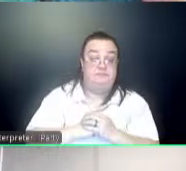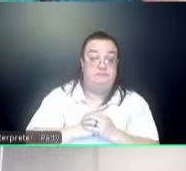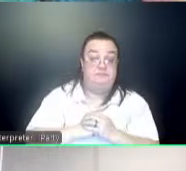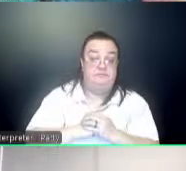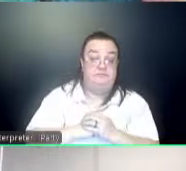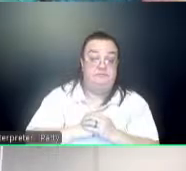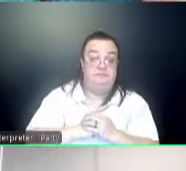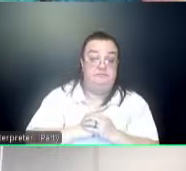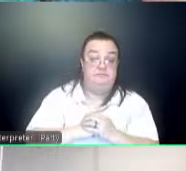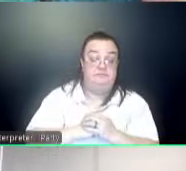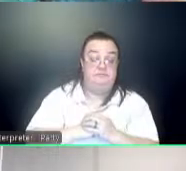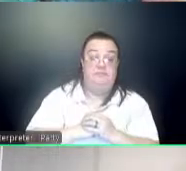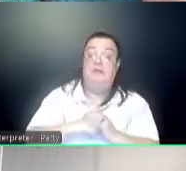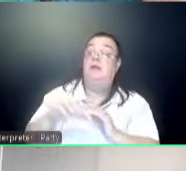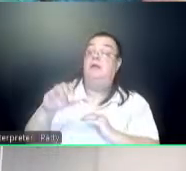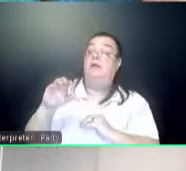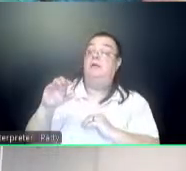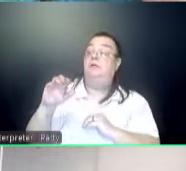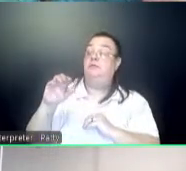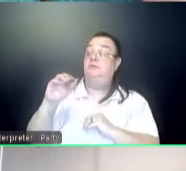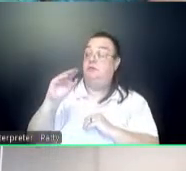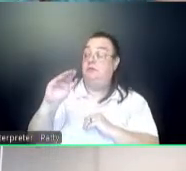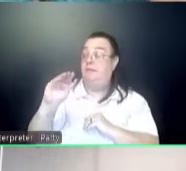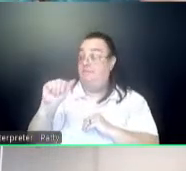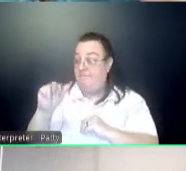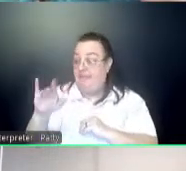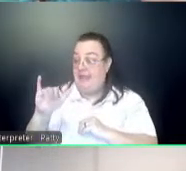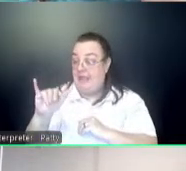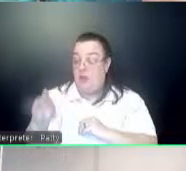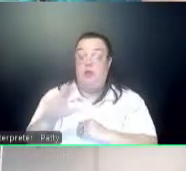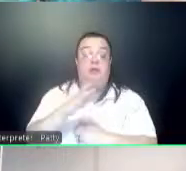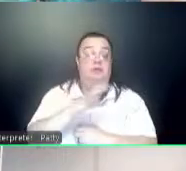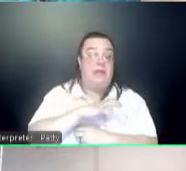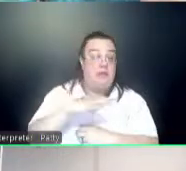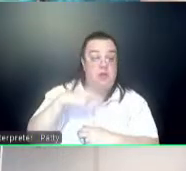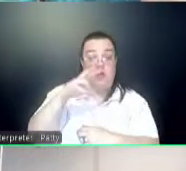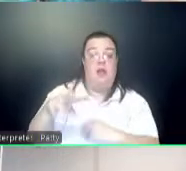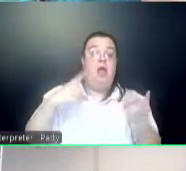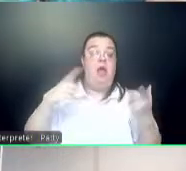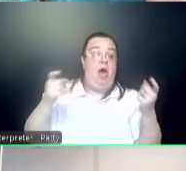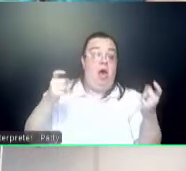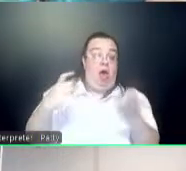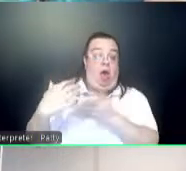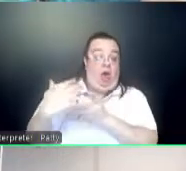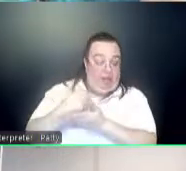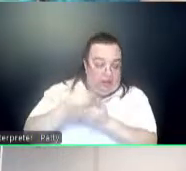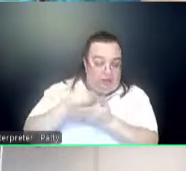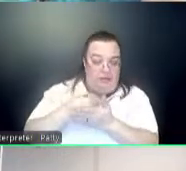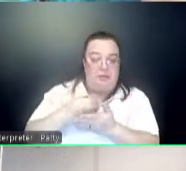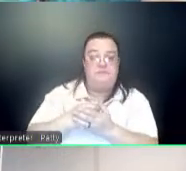So Mayor and Council, just looking at the admin salaries and wages,